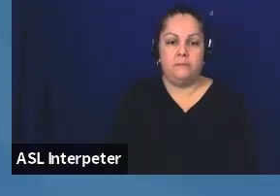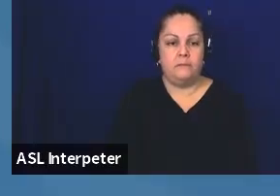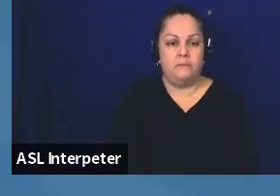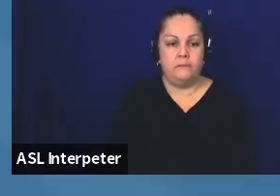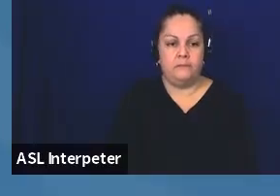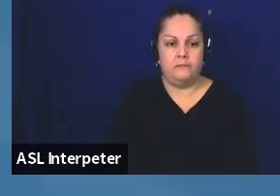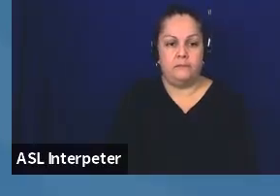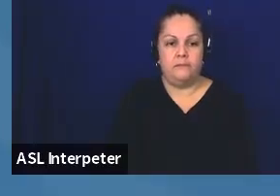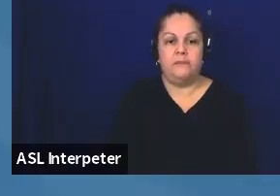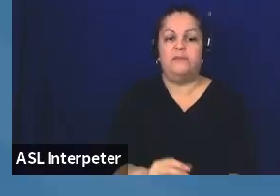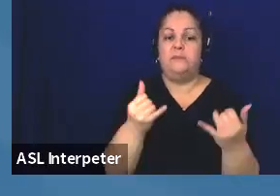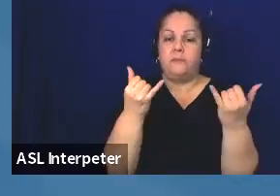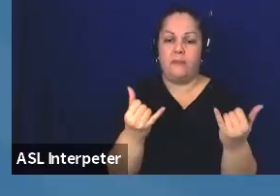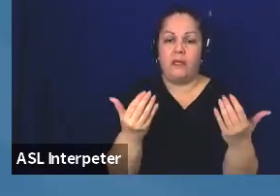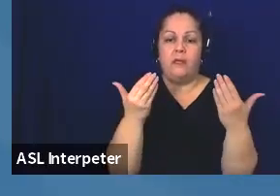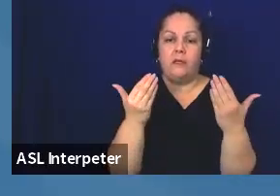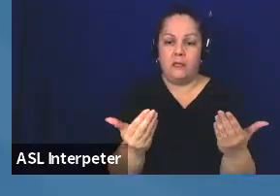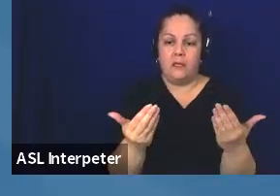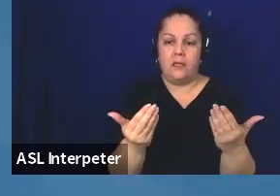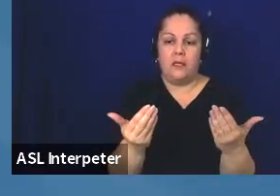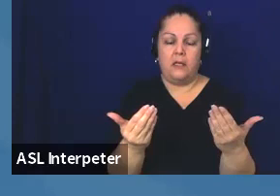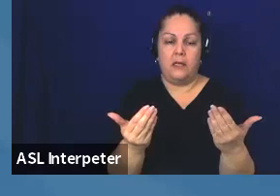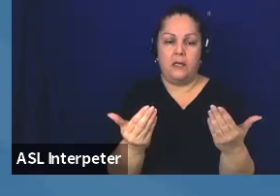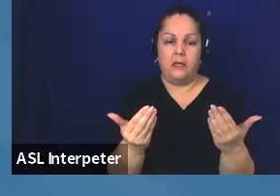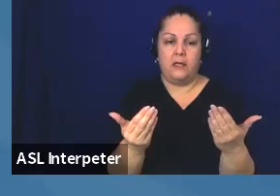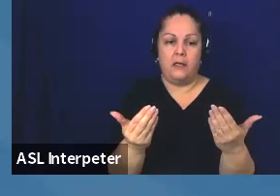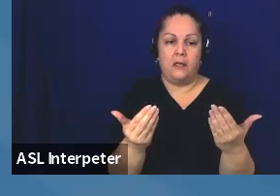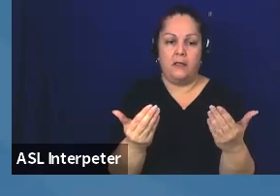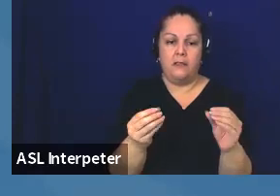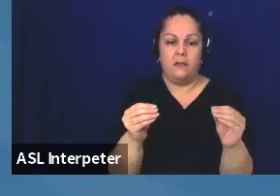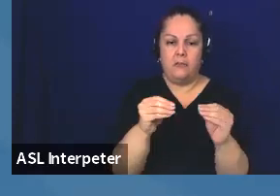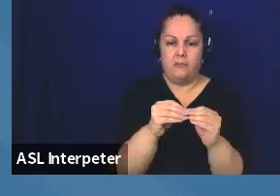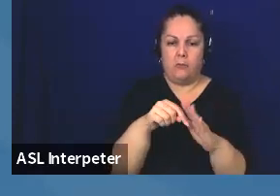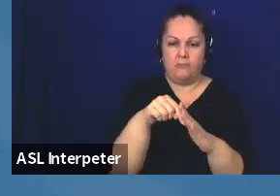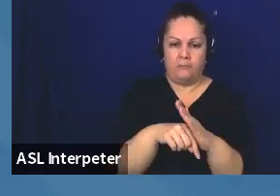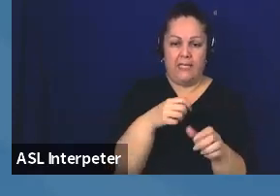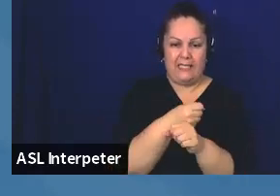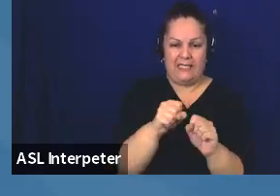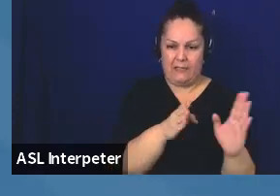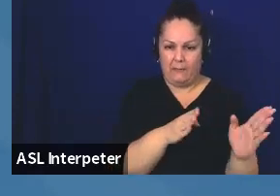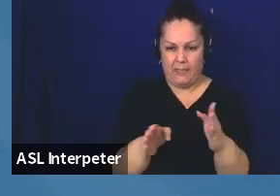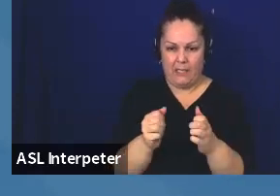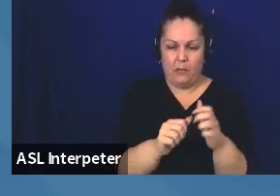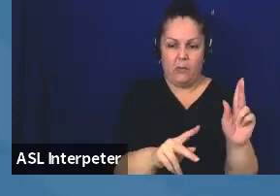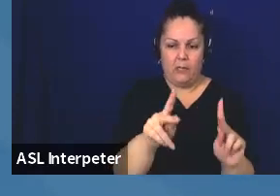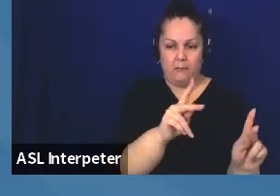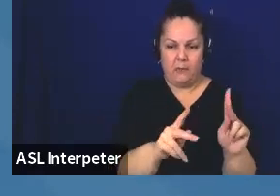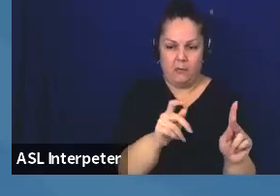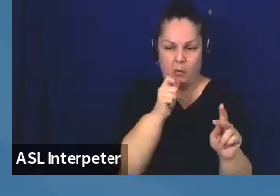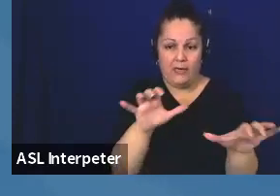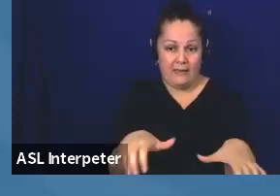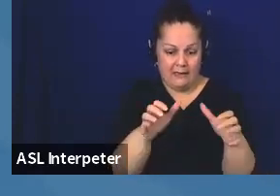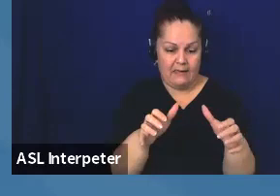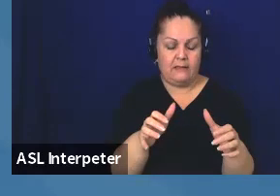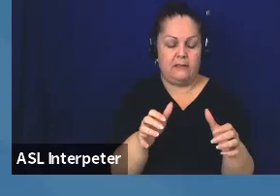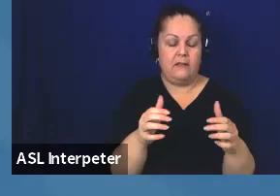So now let's go ahead and move towards a deeper dive into safety planning with individuals who are in active human trafficking